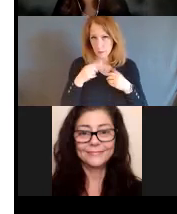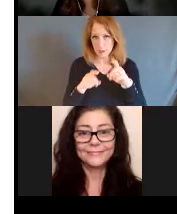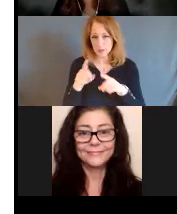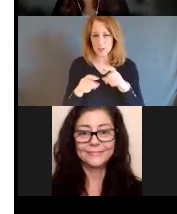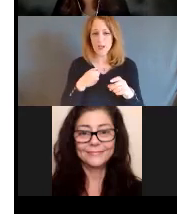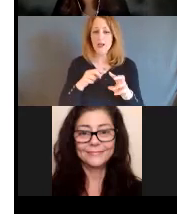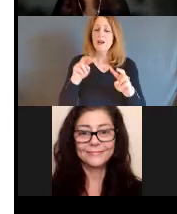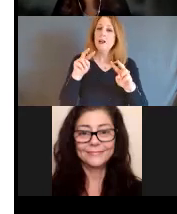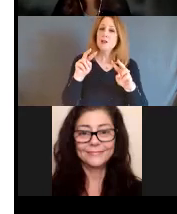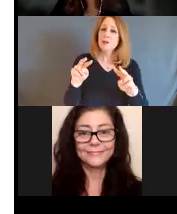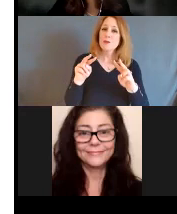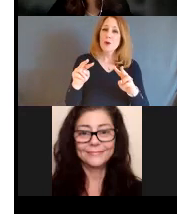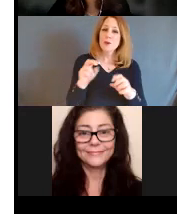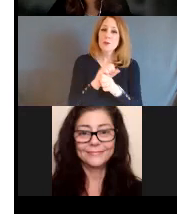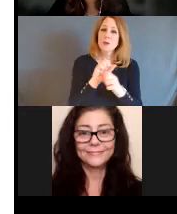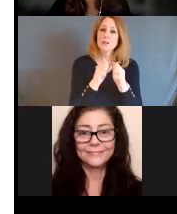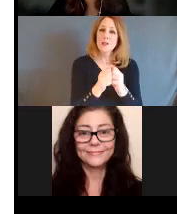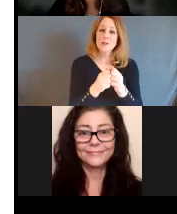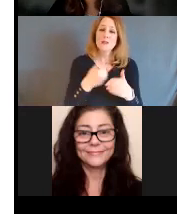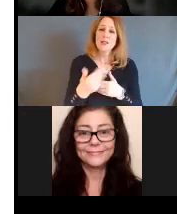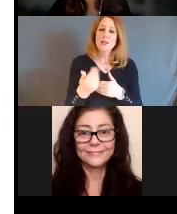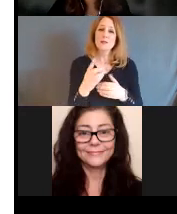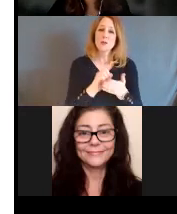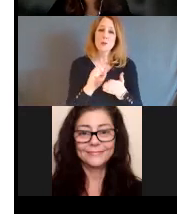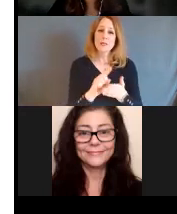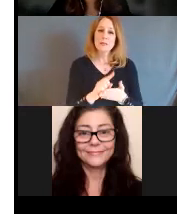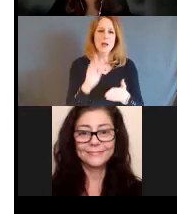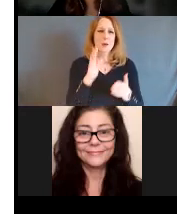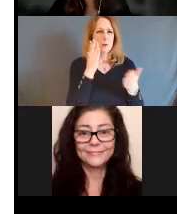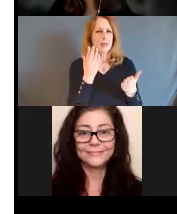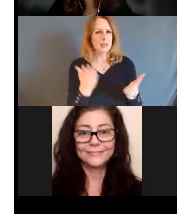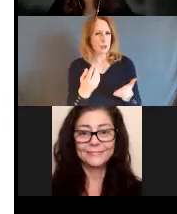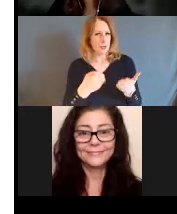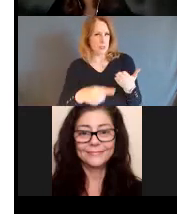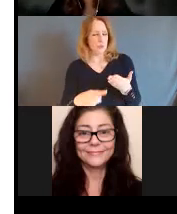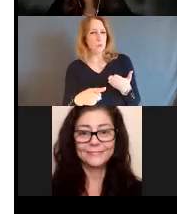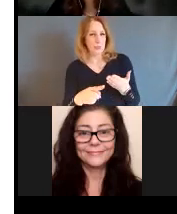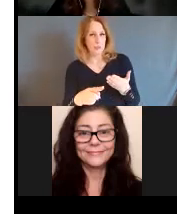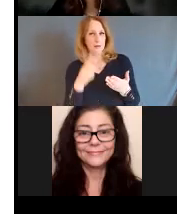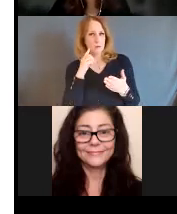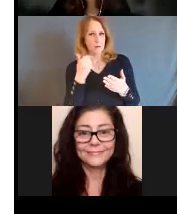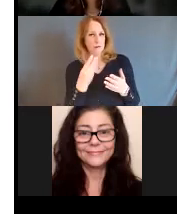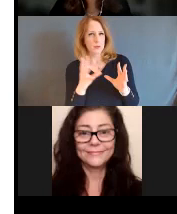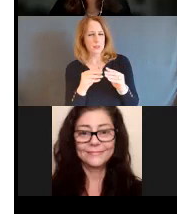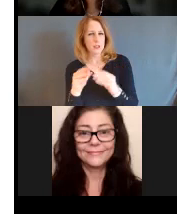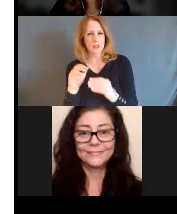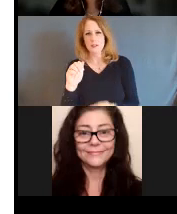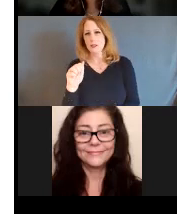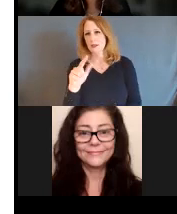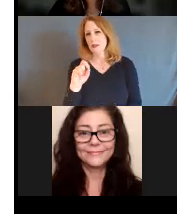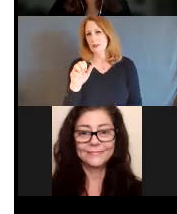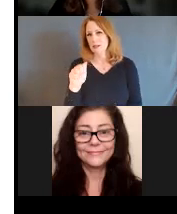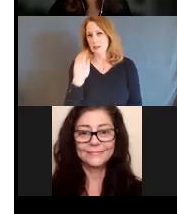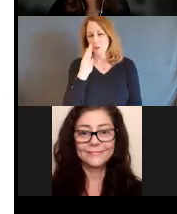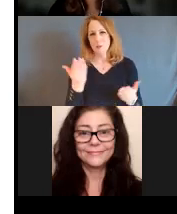the next couple of weeks. I will be here with you next week for a couple of sessions. Alyssa's going to be here with you every day for sessions, helping